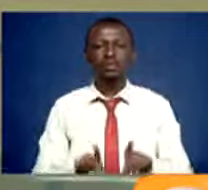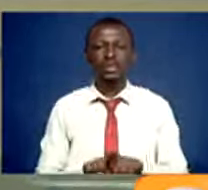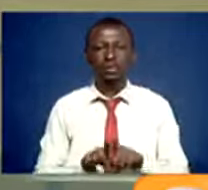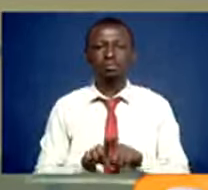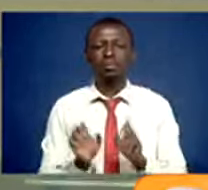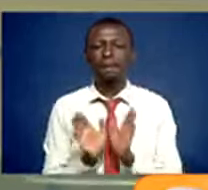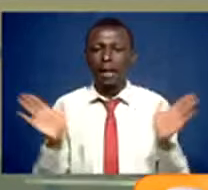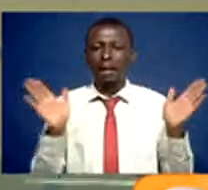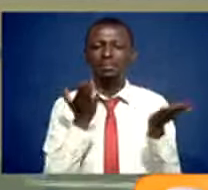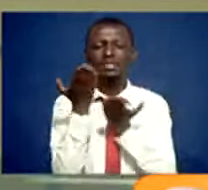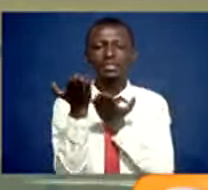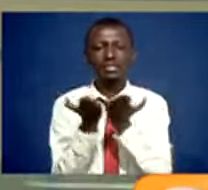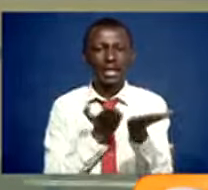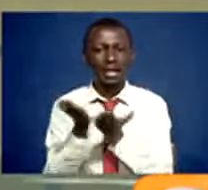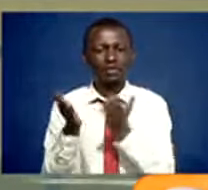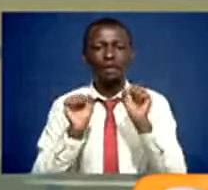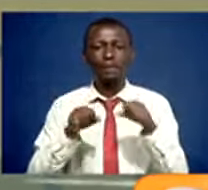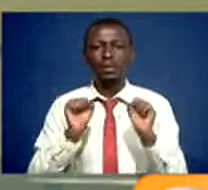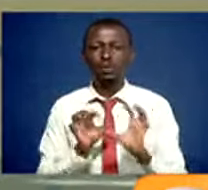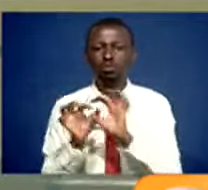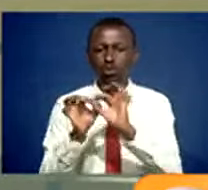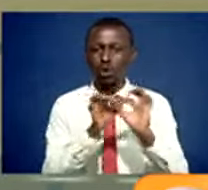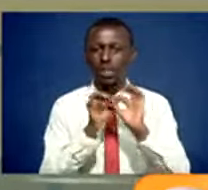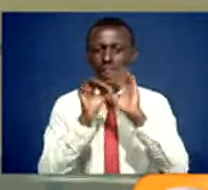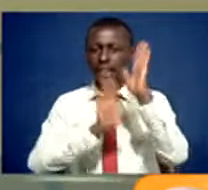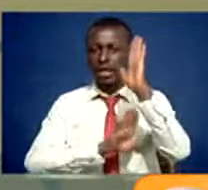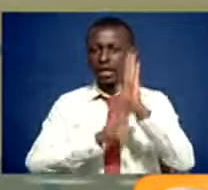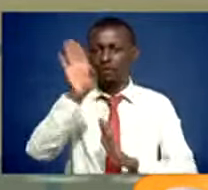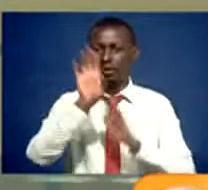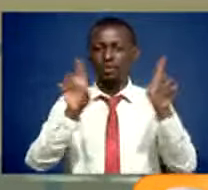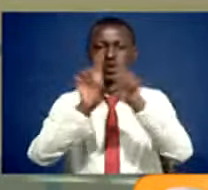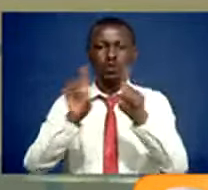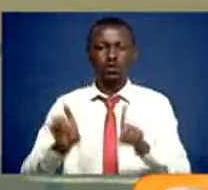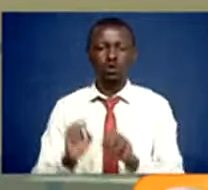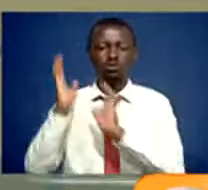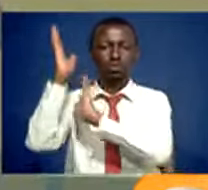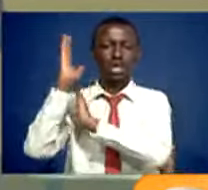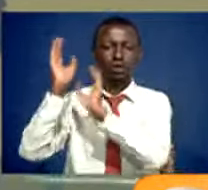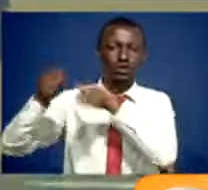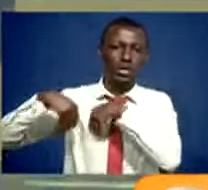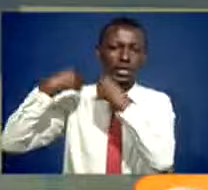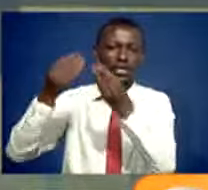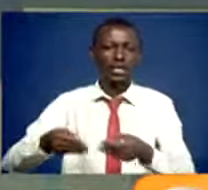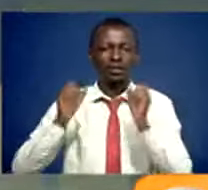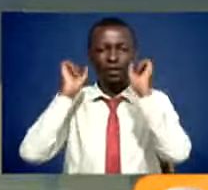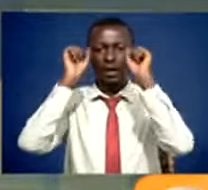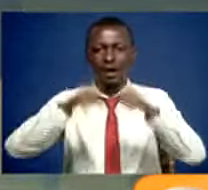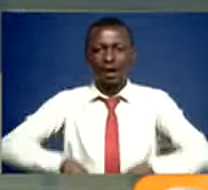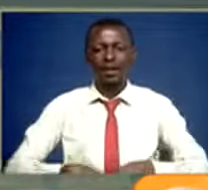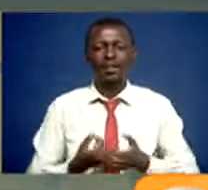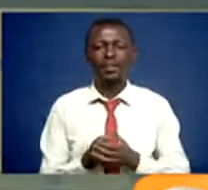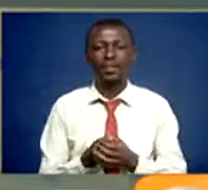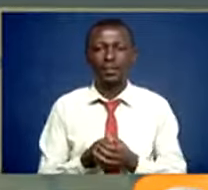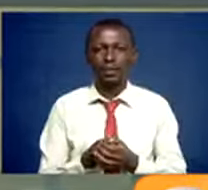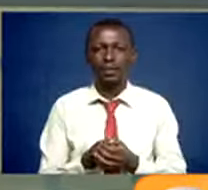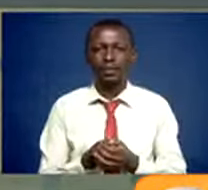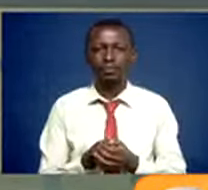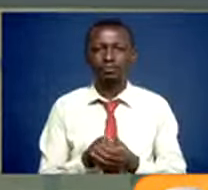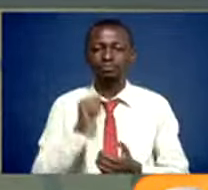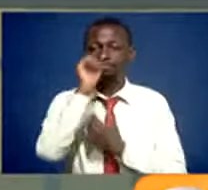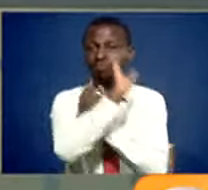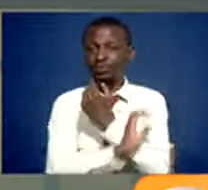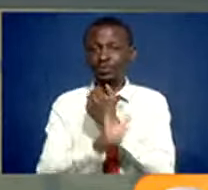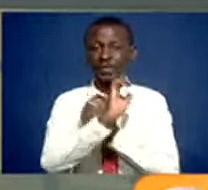service with a high capacity to coordinate development and to provide security. Additionally, our